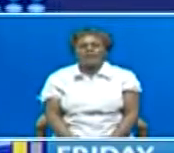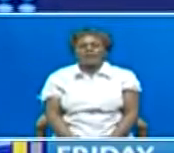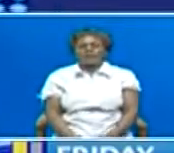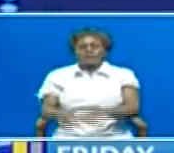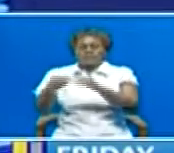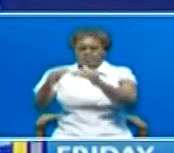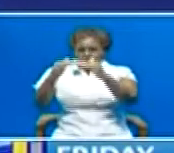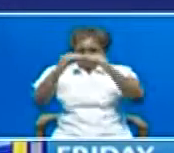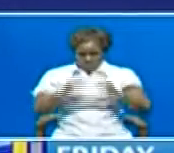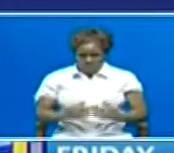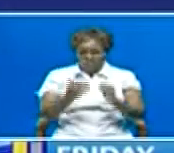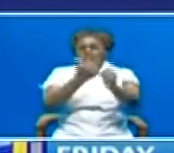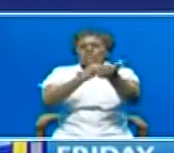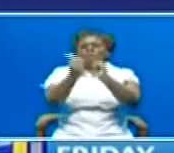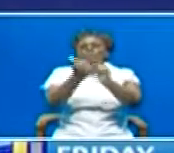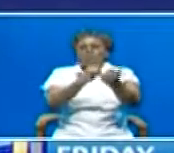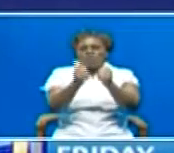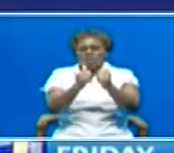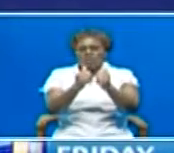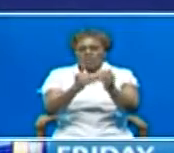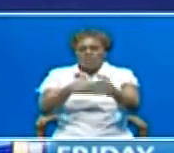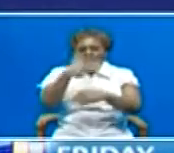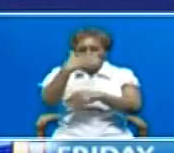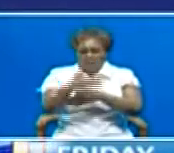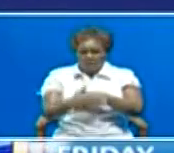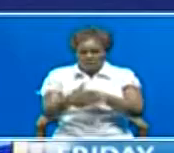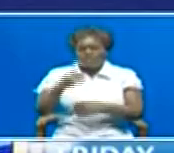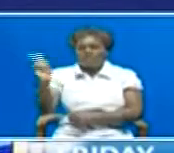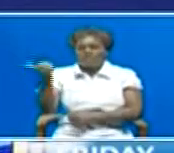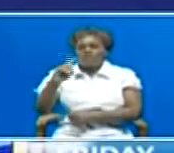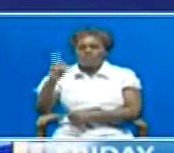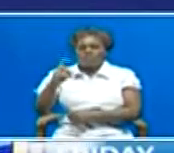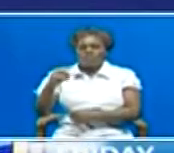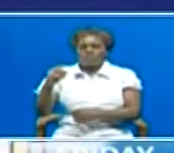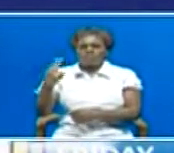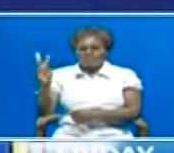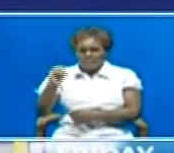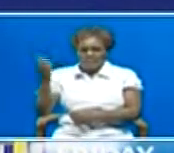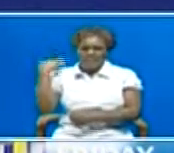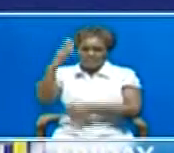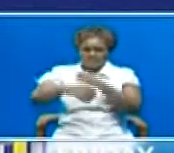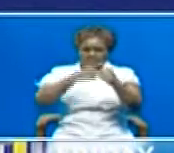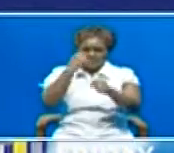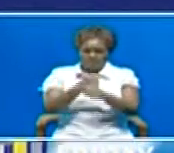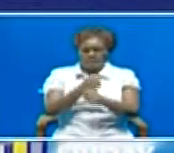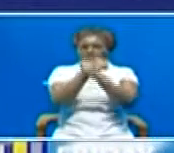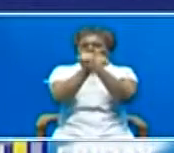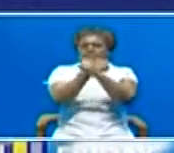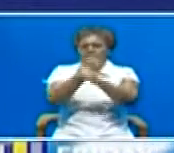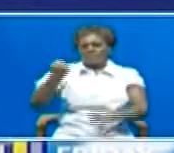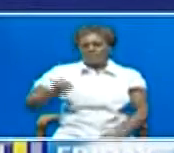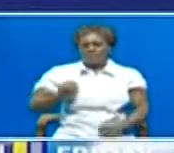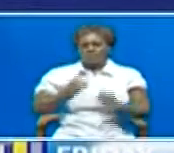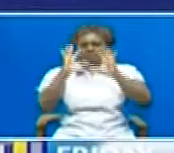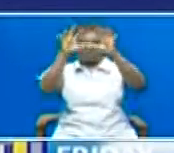Right, let's move on to sporting action. And after conquering Nairobi metropolitan region last year, defending girls